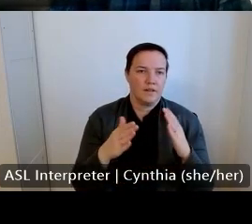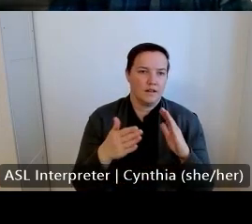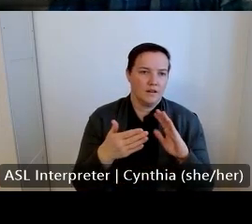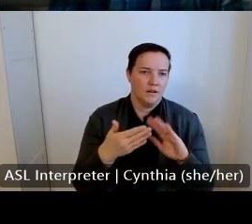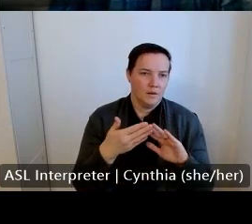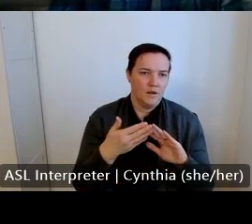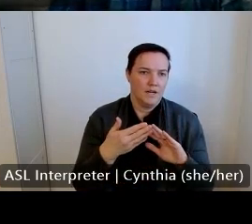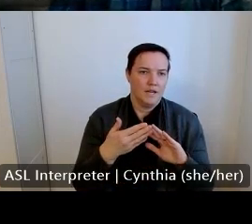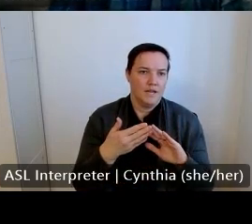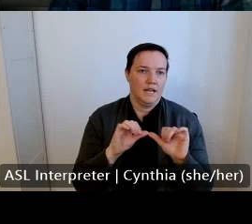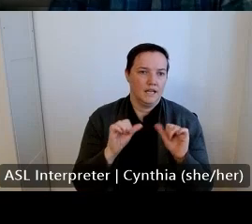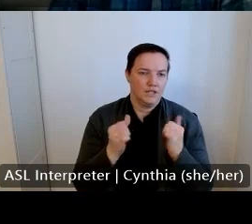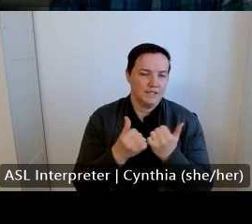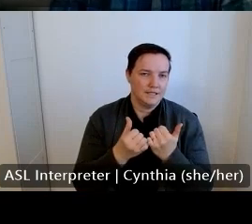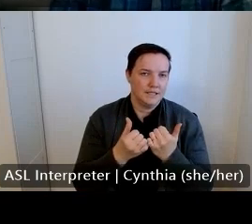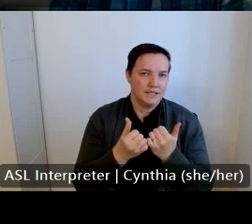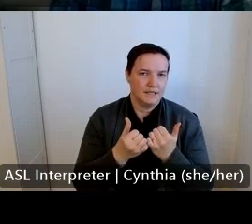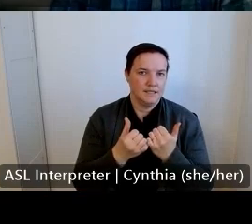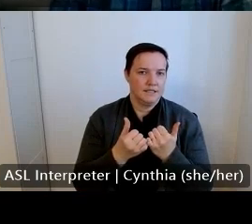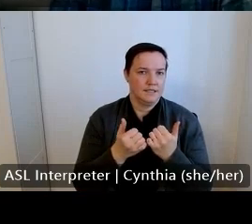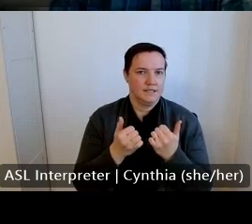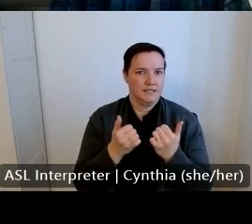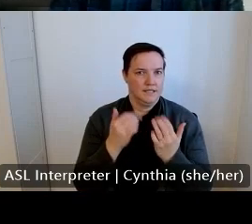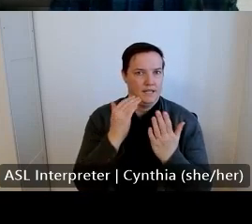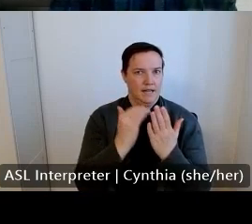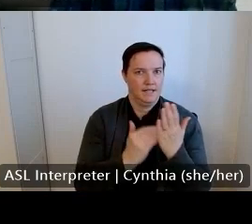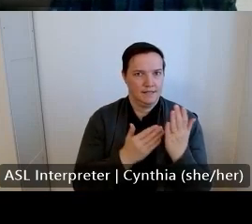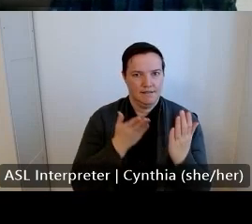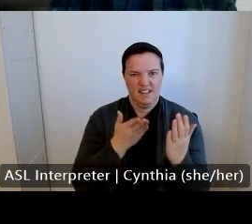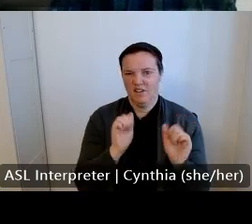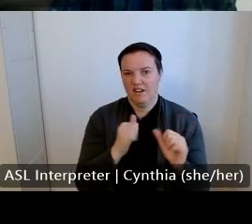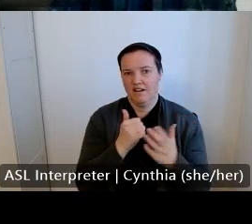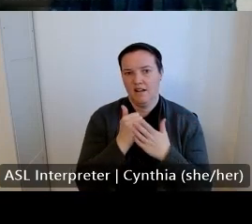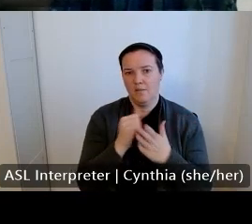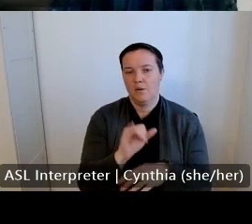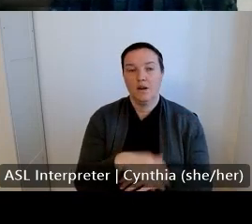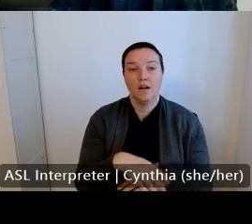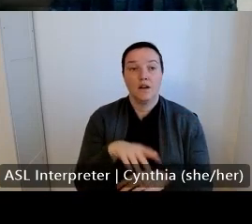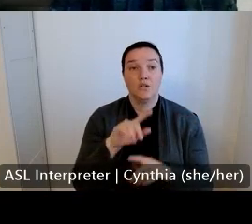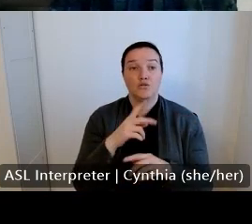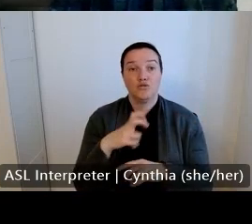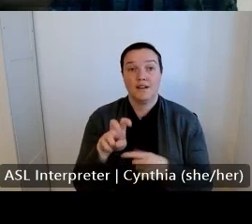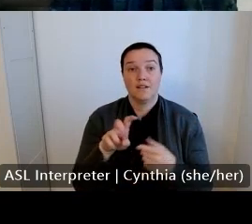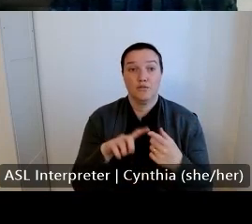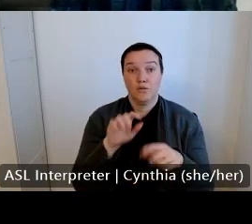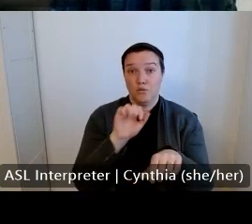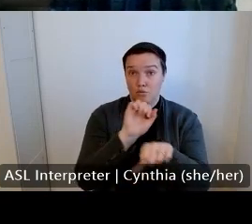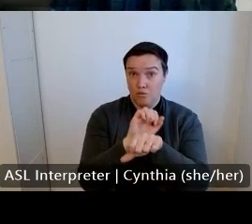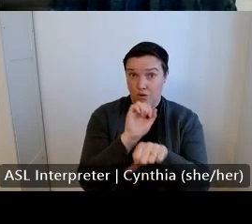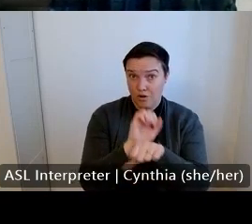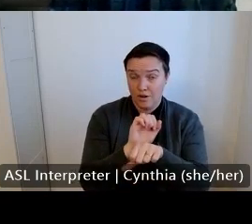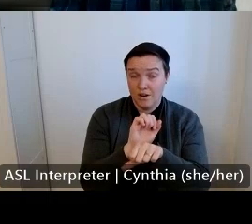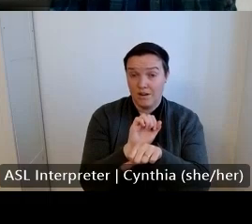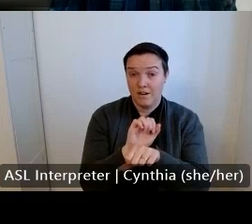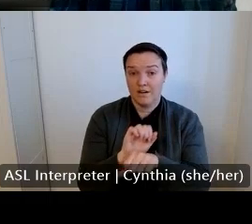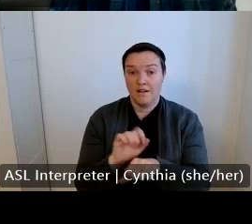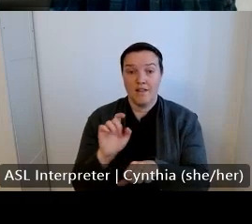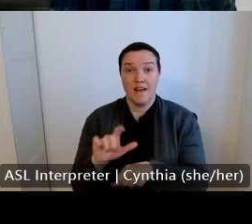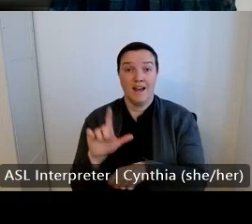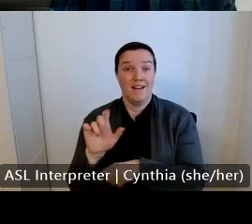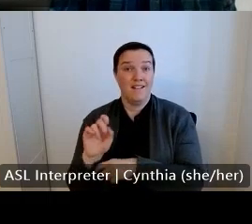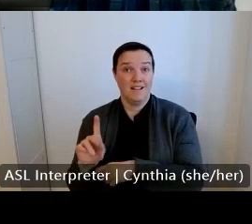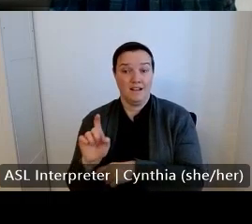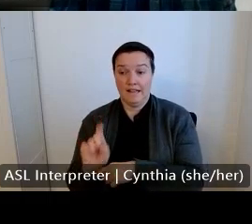can help you. And also the TT, the transition to work, you can click on this